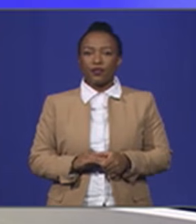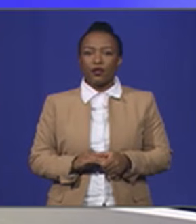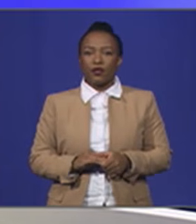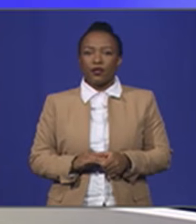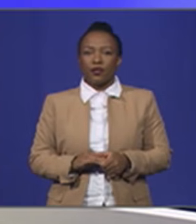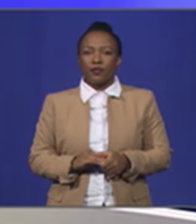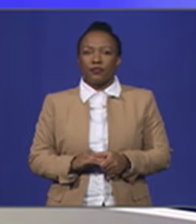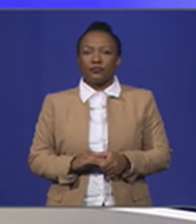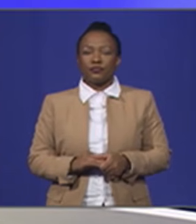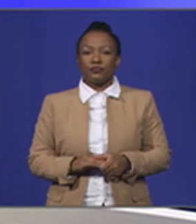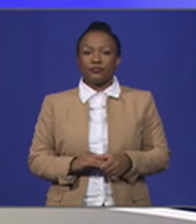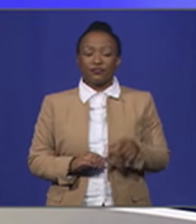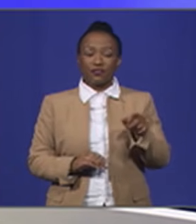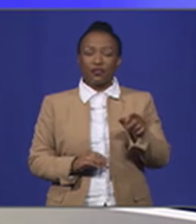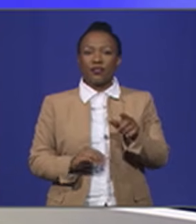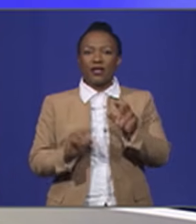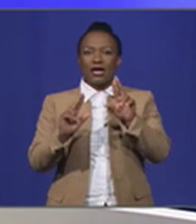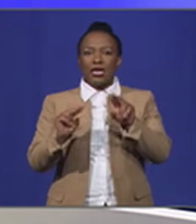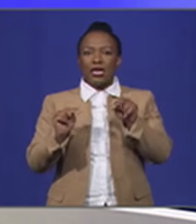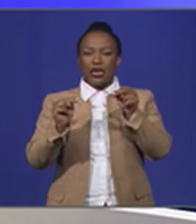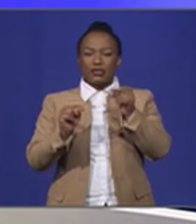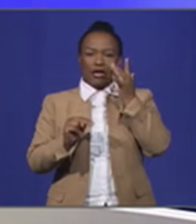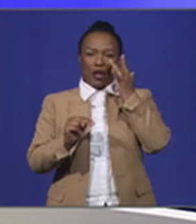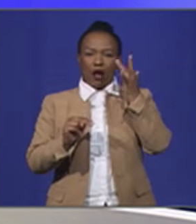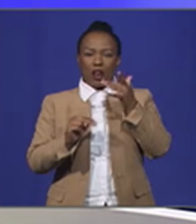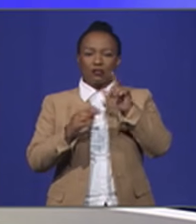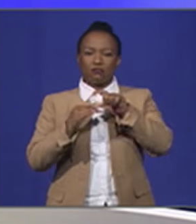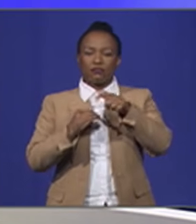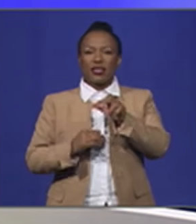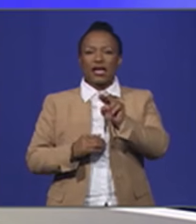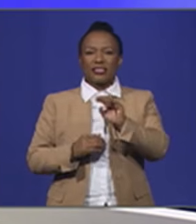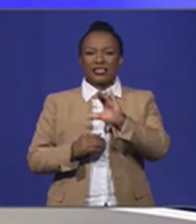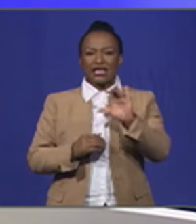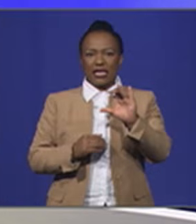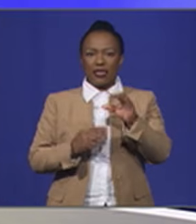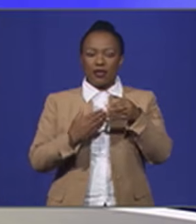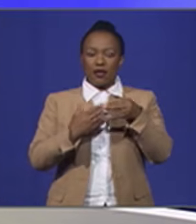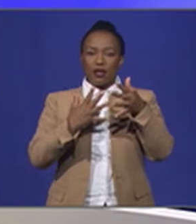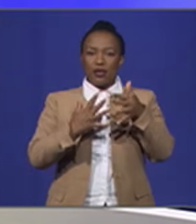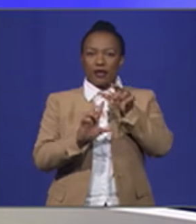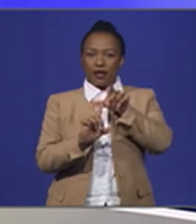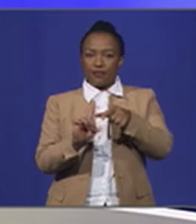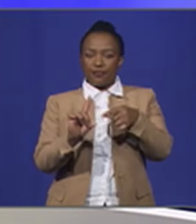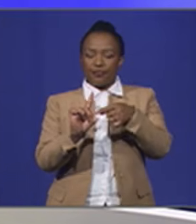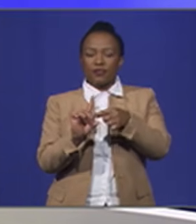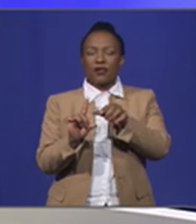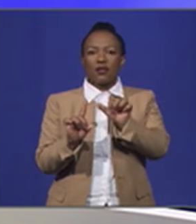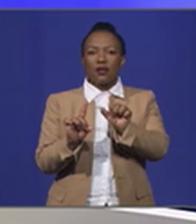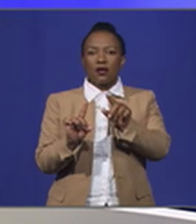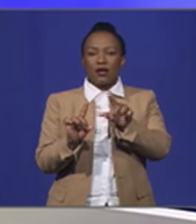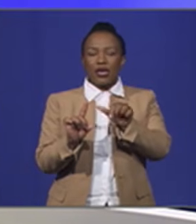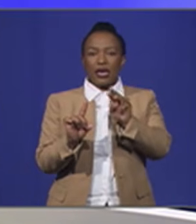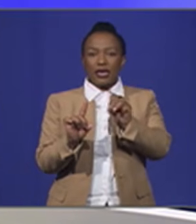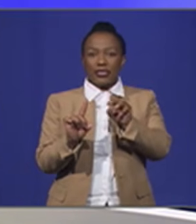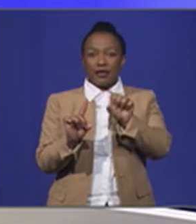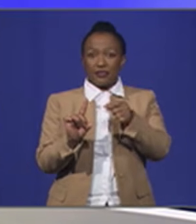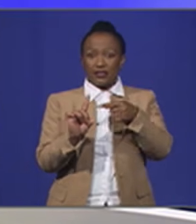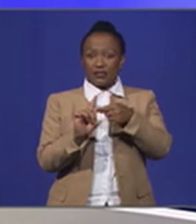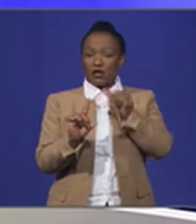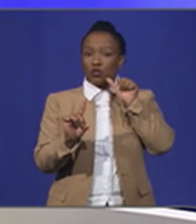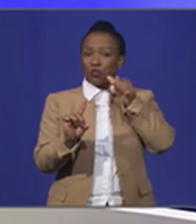Moeteledipele wa National Coloured Congress yo gapeleng mo palamente Fadil Adams o solofetse go tlhagelela kwa kgotlatshekelo ya KwaZulu-Natal